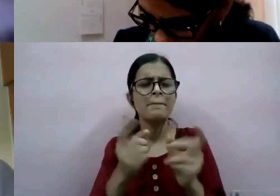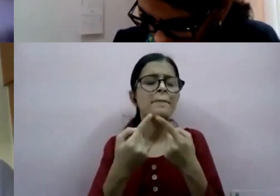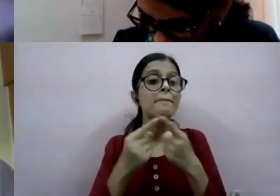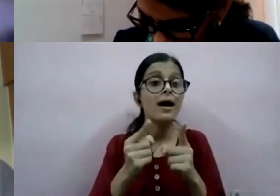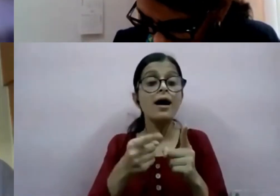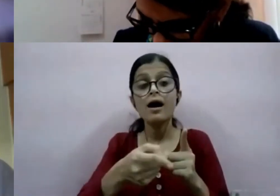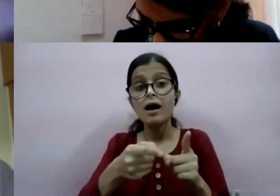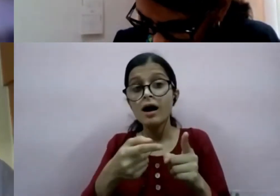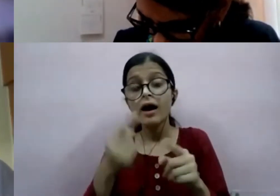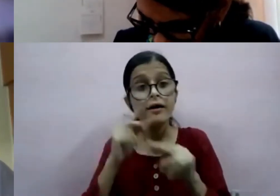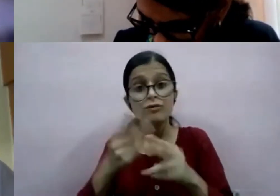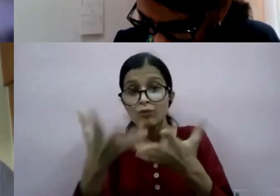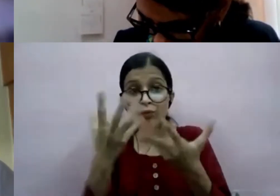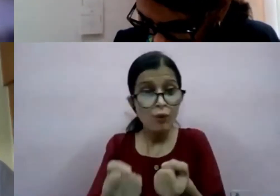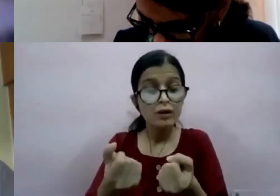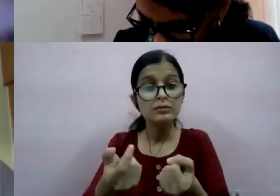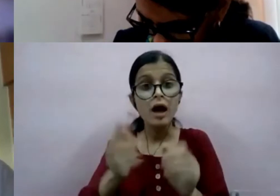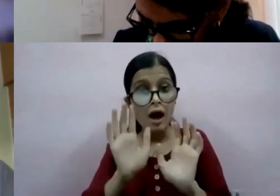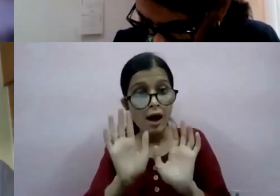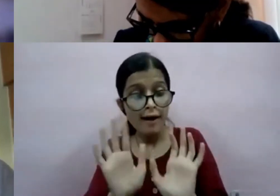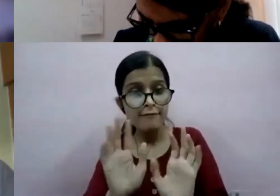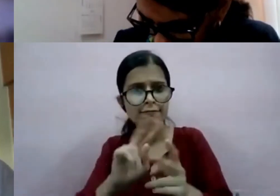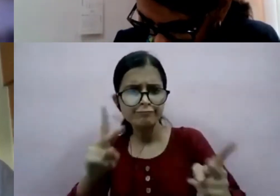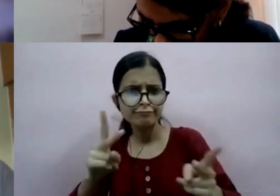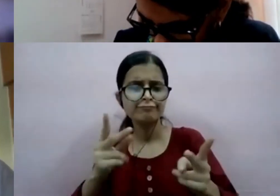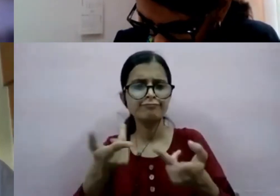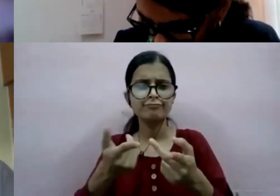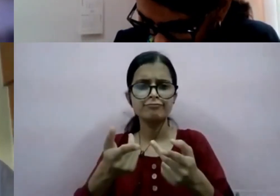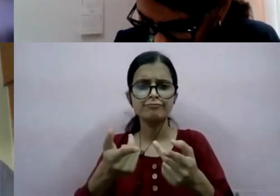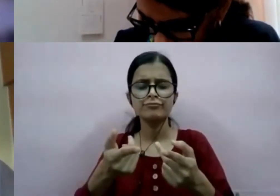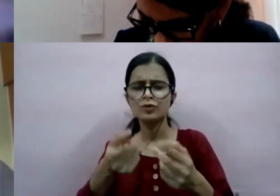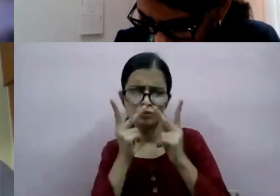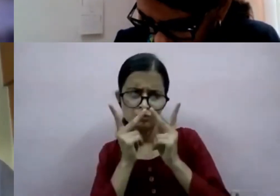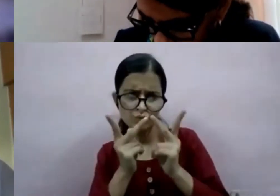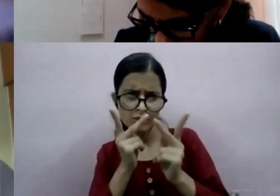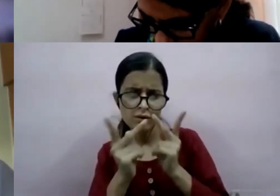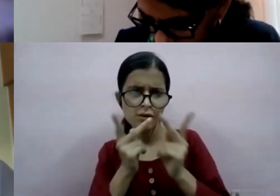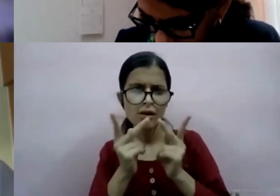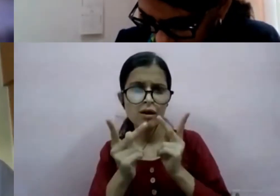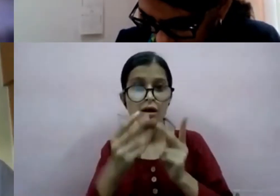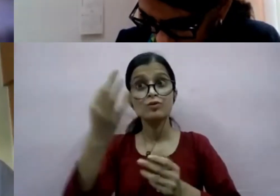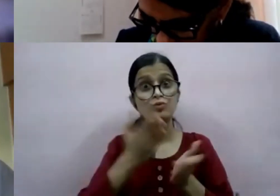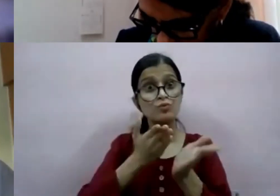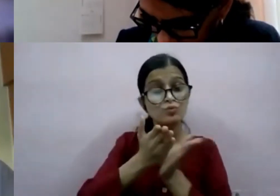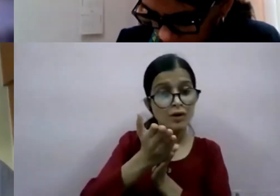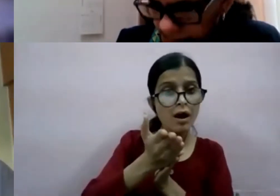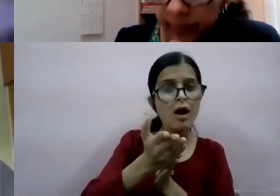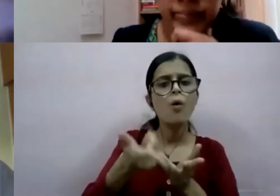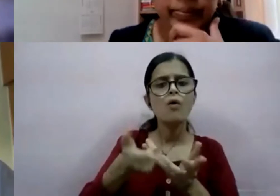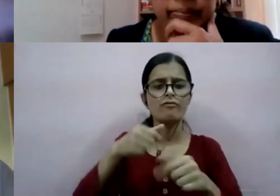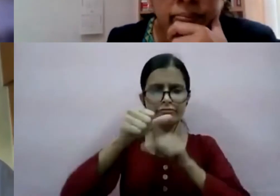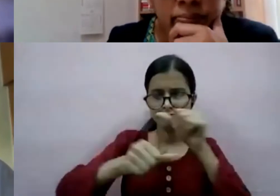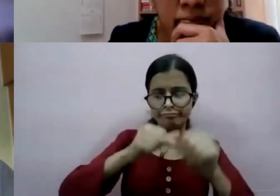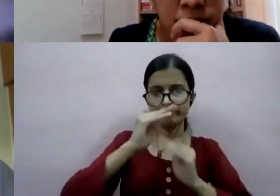do want our work to be solutions focused, to look at new ways of